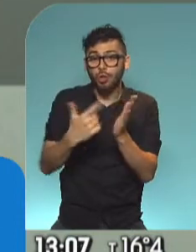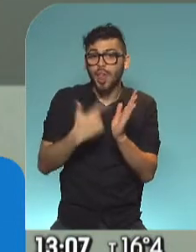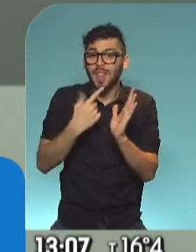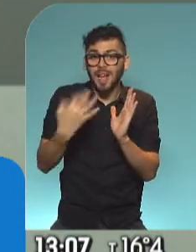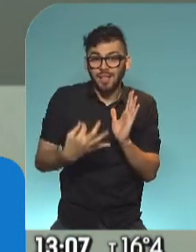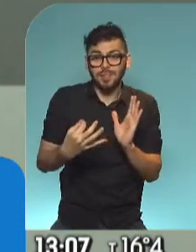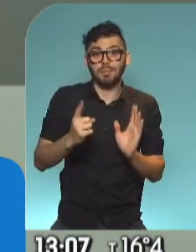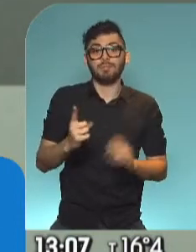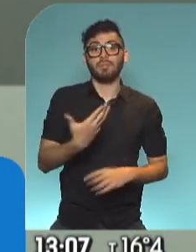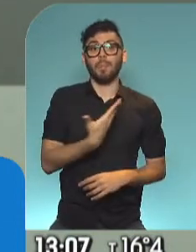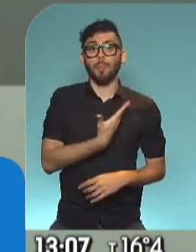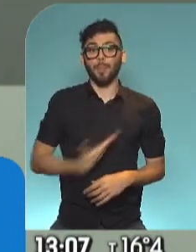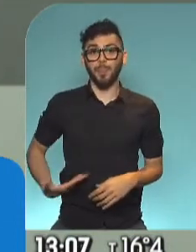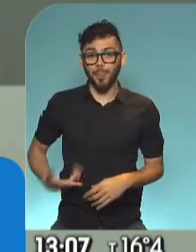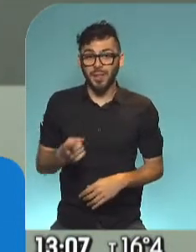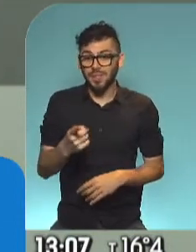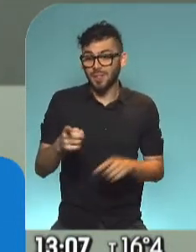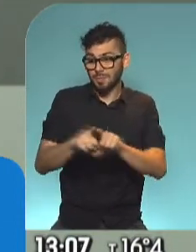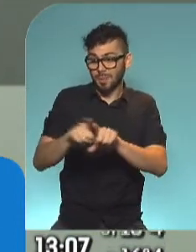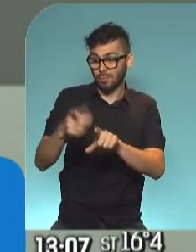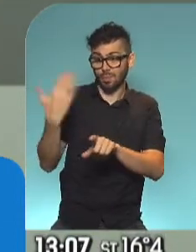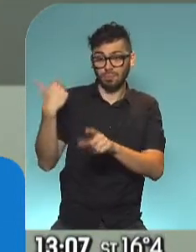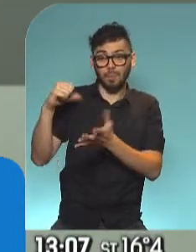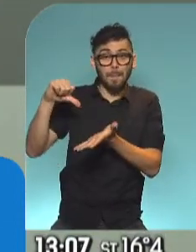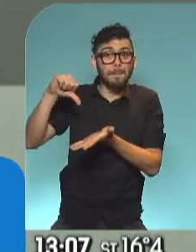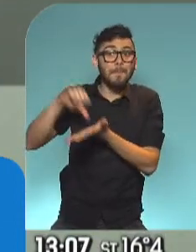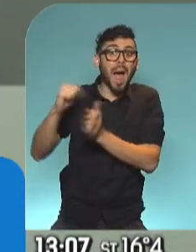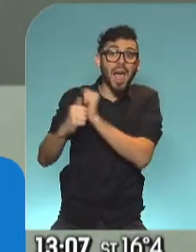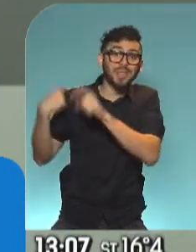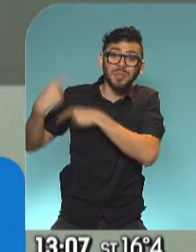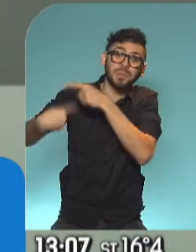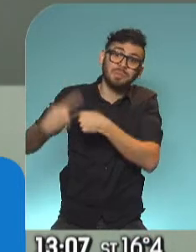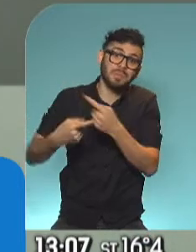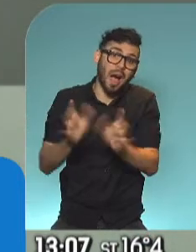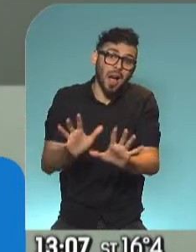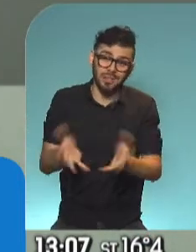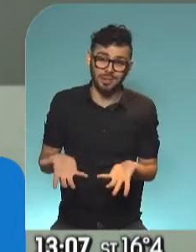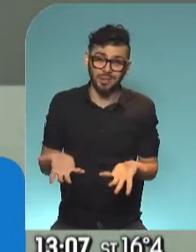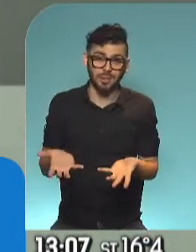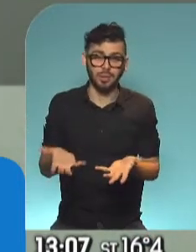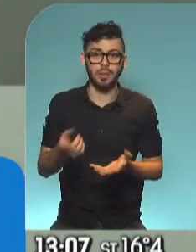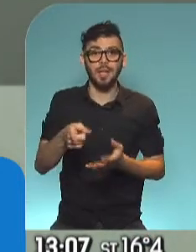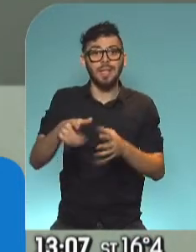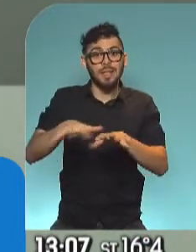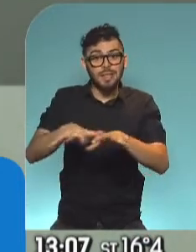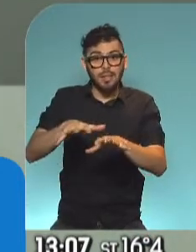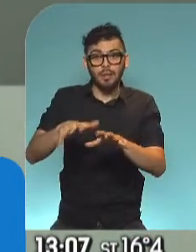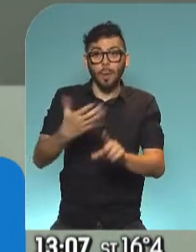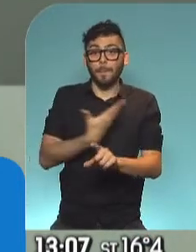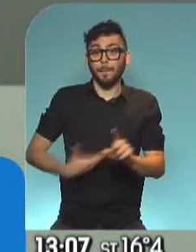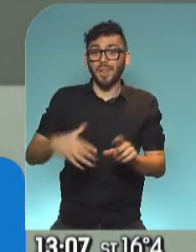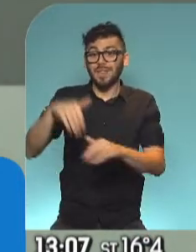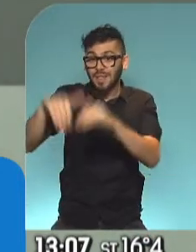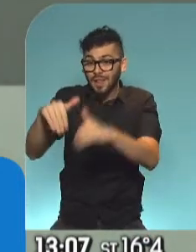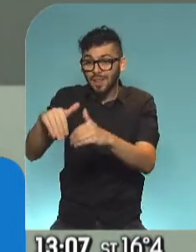existed since the beginning of our country's history. And in a circumstance where a nominee of a president is from a